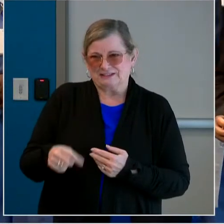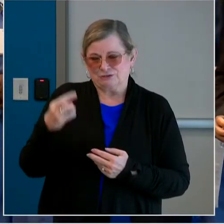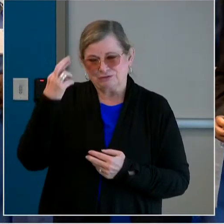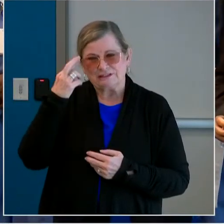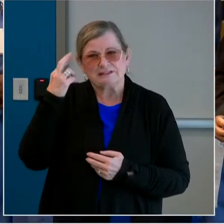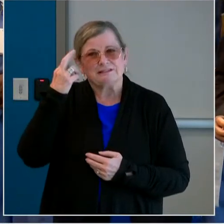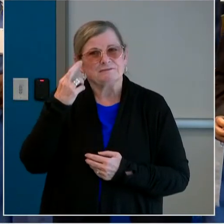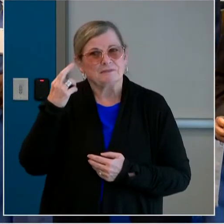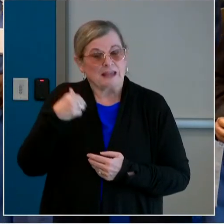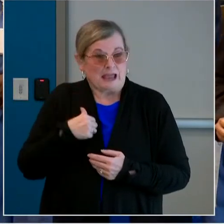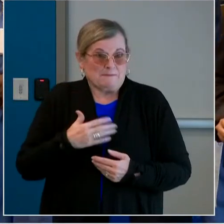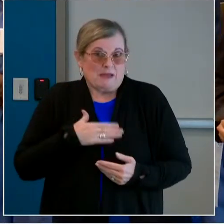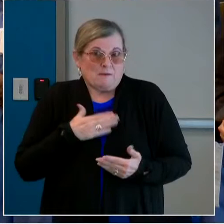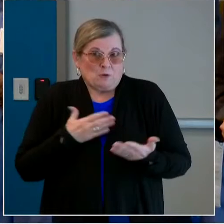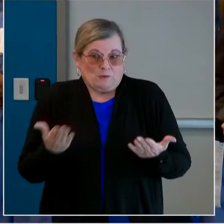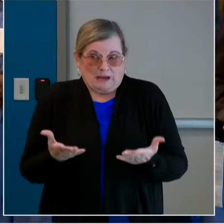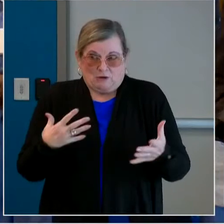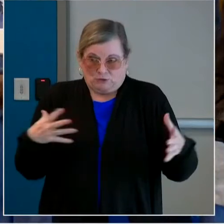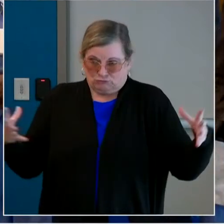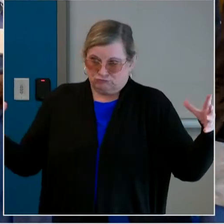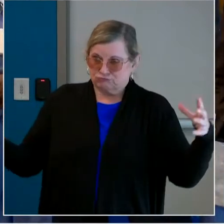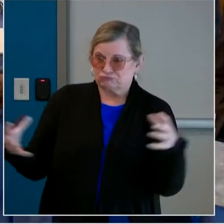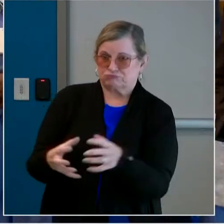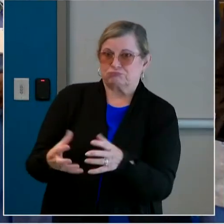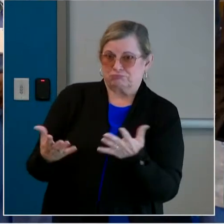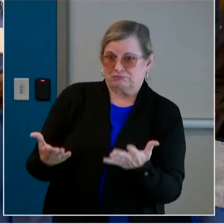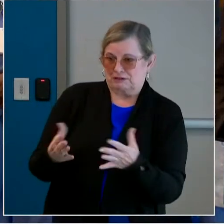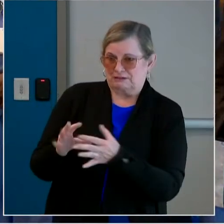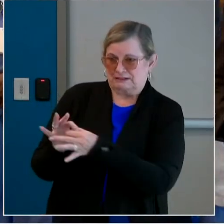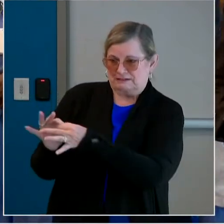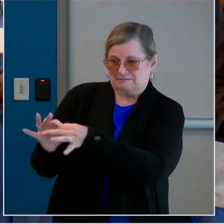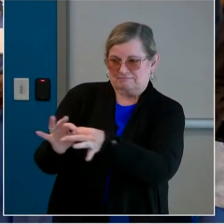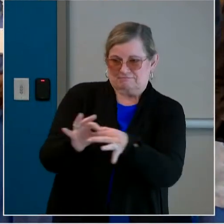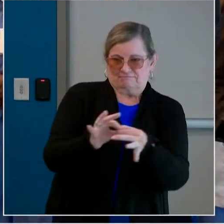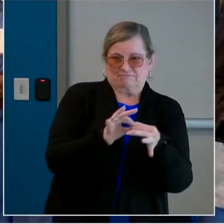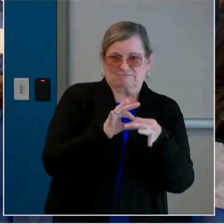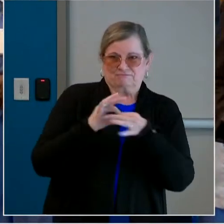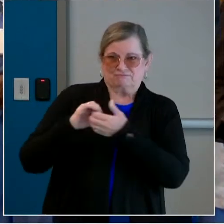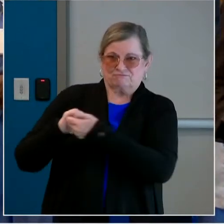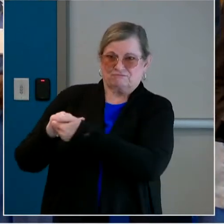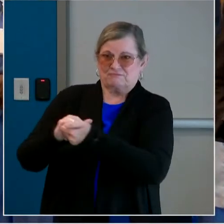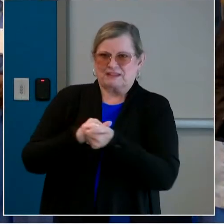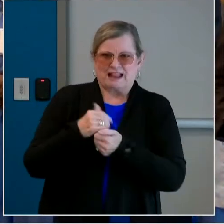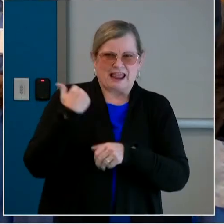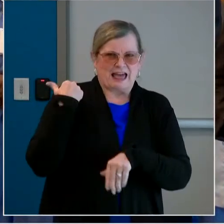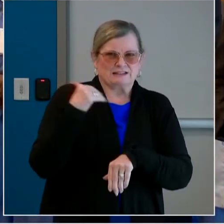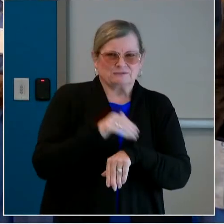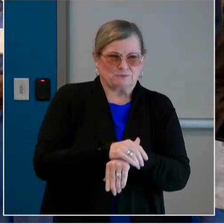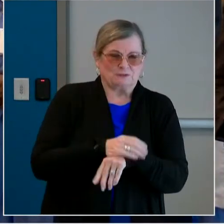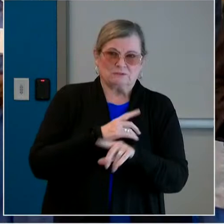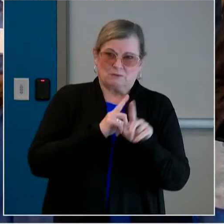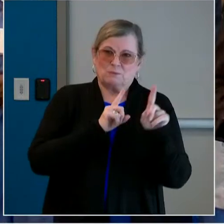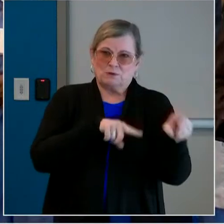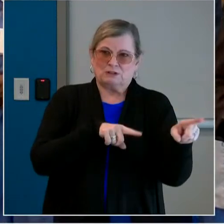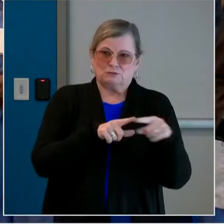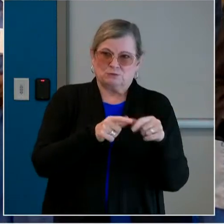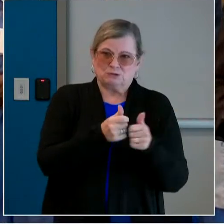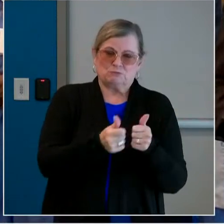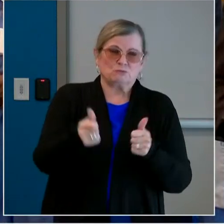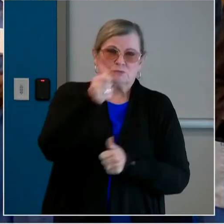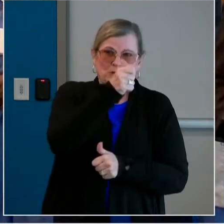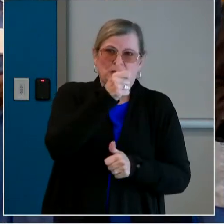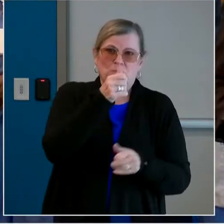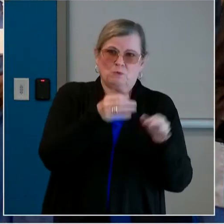we are here together, united. Last night when I went down to the Supreme Court, we just heard chants from women